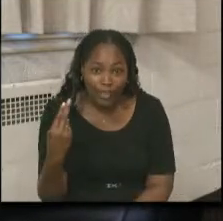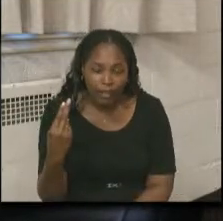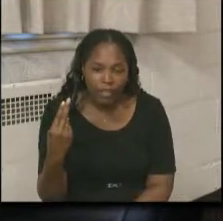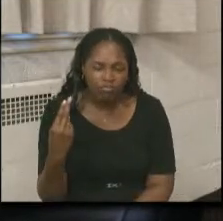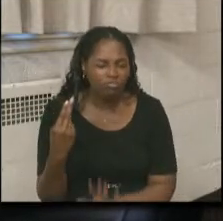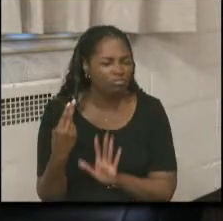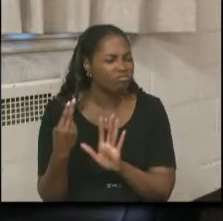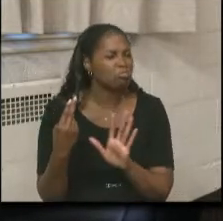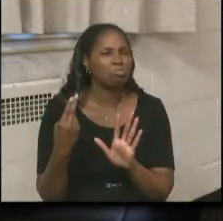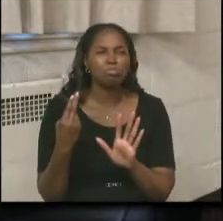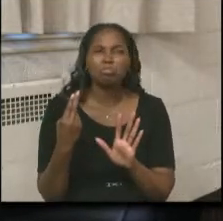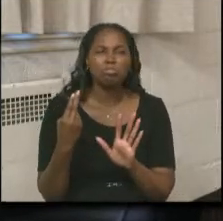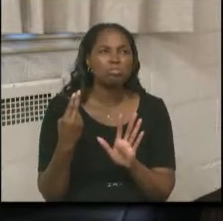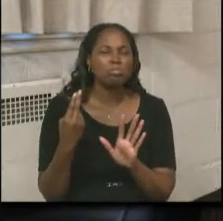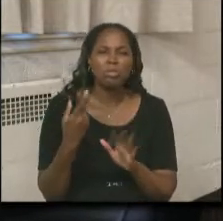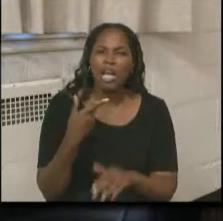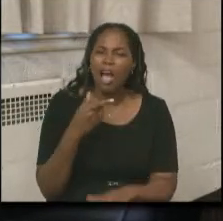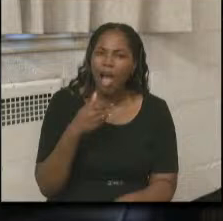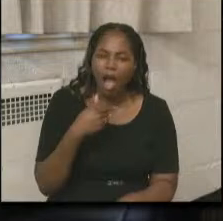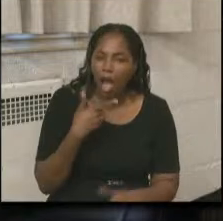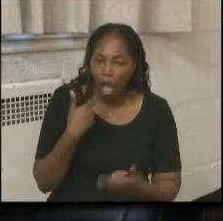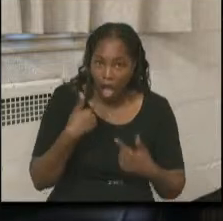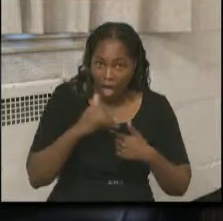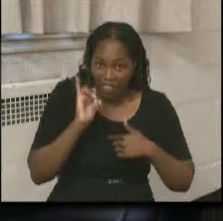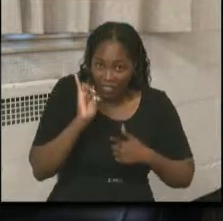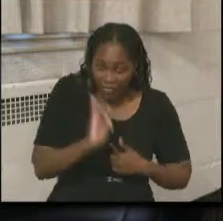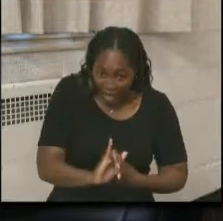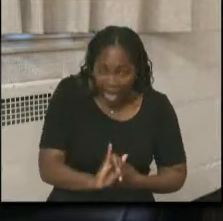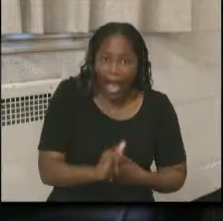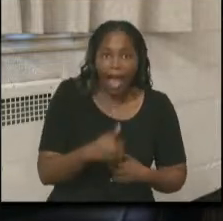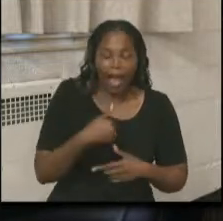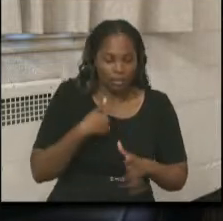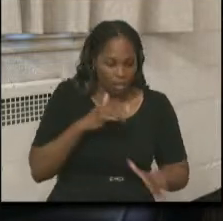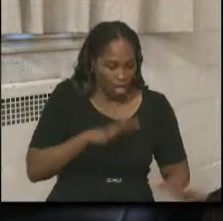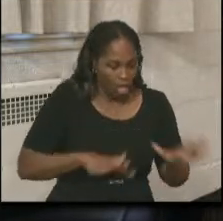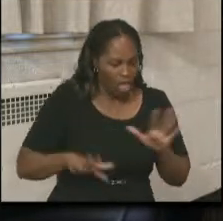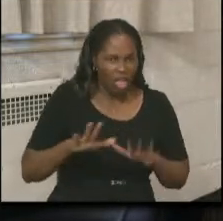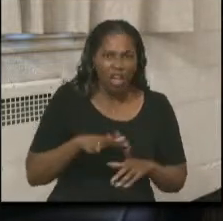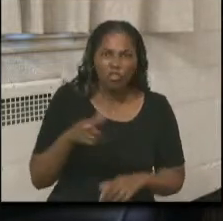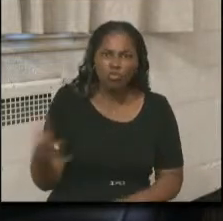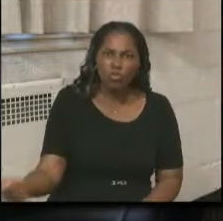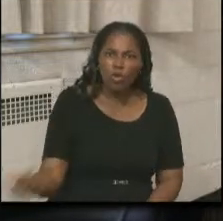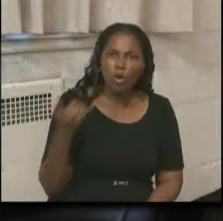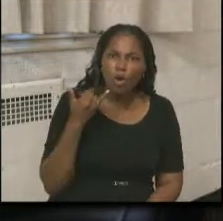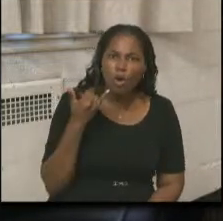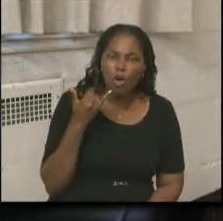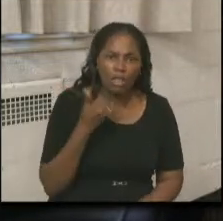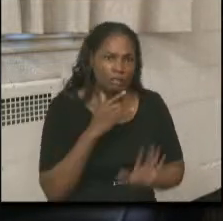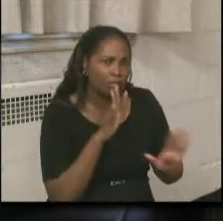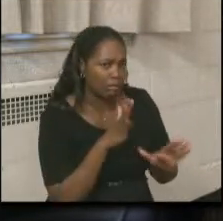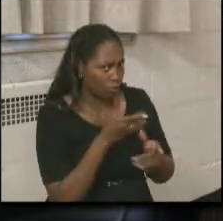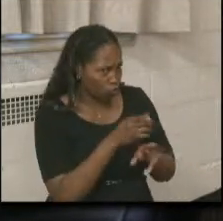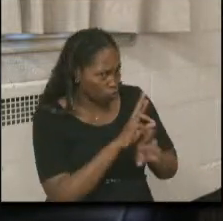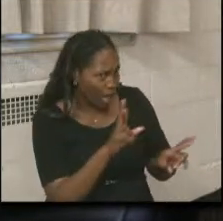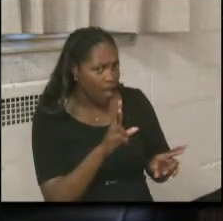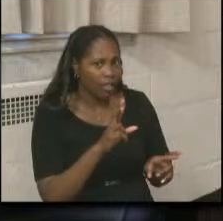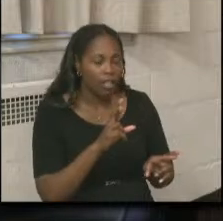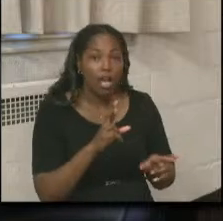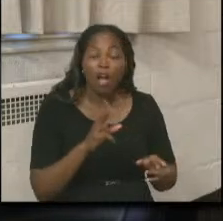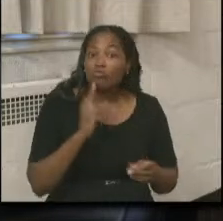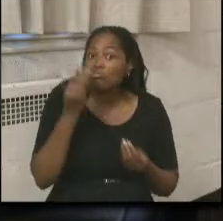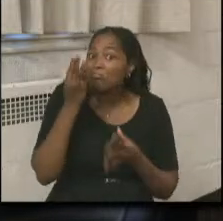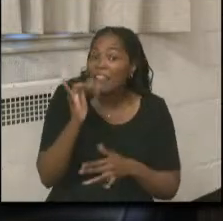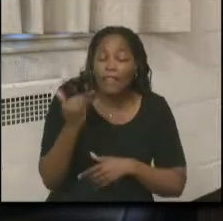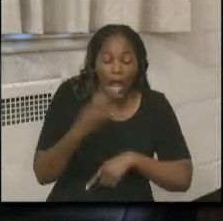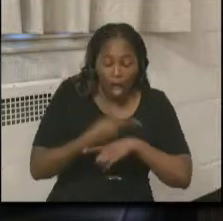and say, I want to make sure that you're prepared before you sit on that seat. I didn't know what I was going to do. You picked up the phone